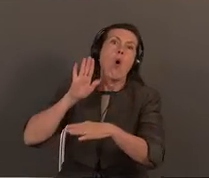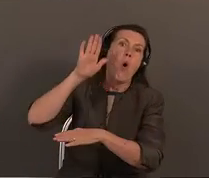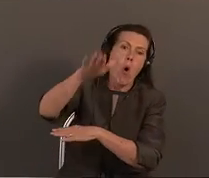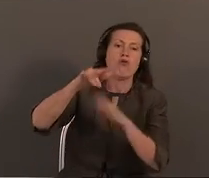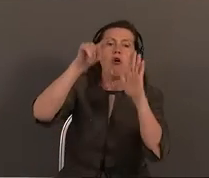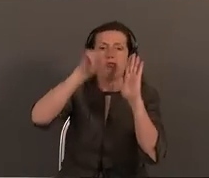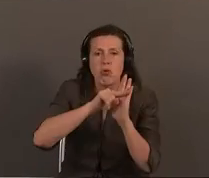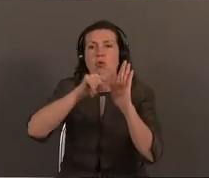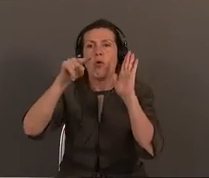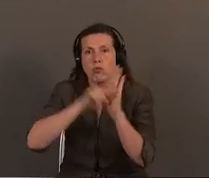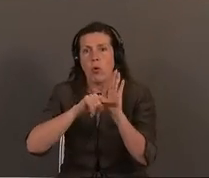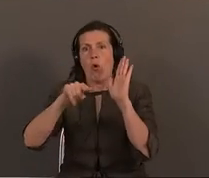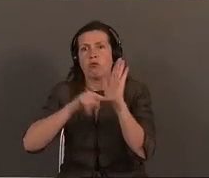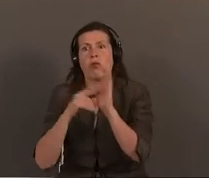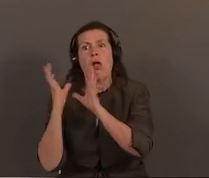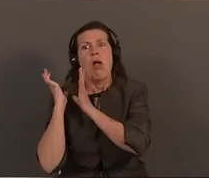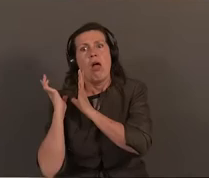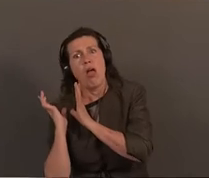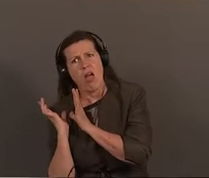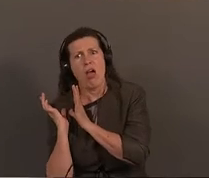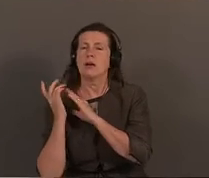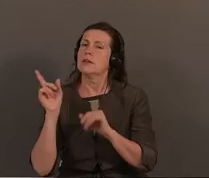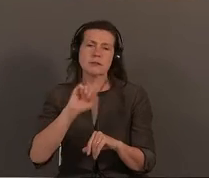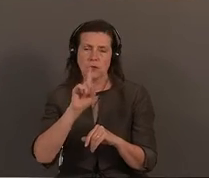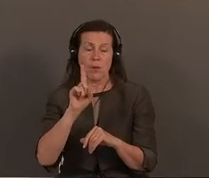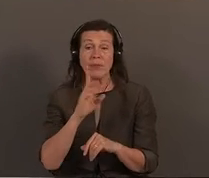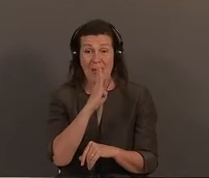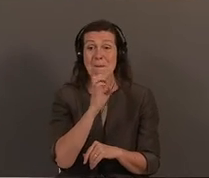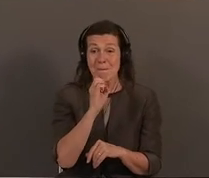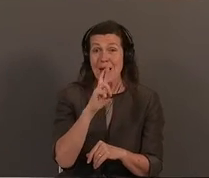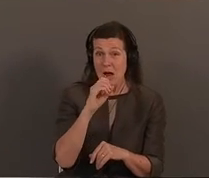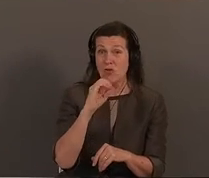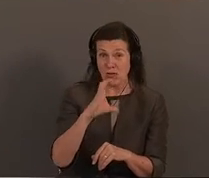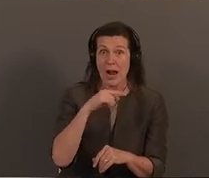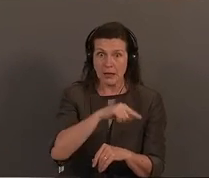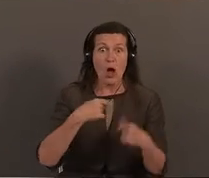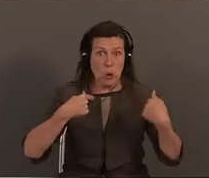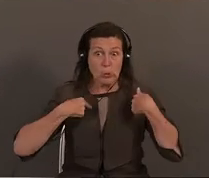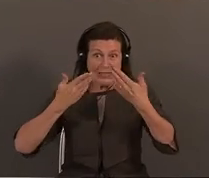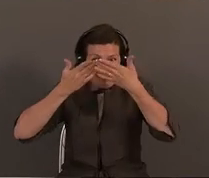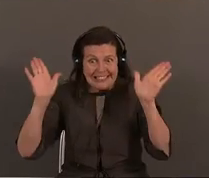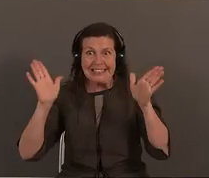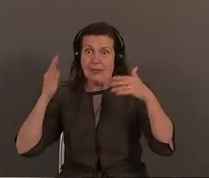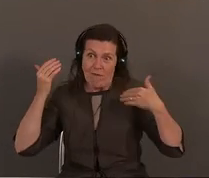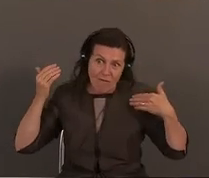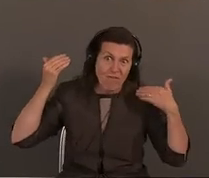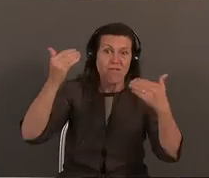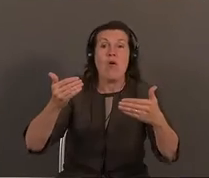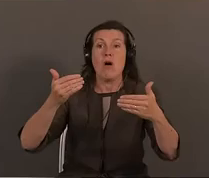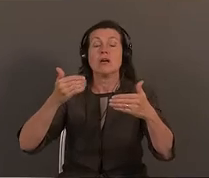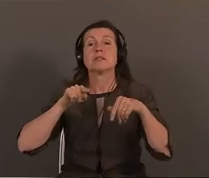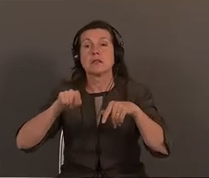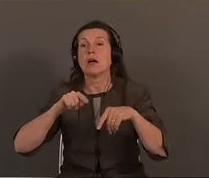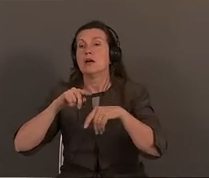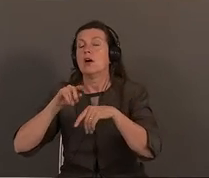new rules. And at BEREC level, we did this forward-looking job. So several national authorities,